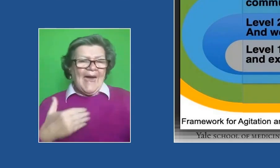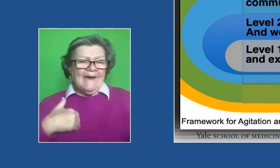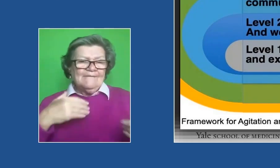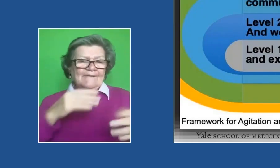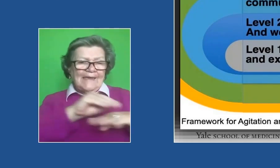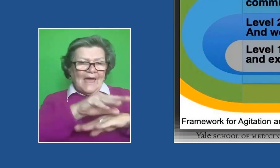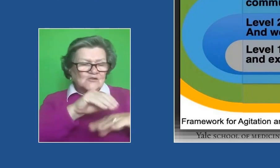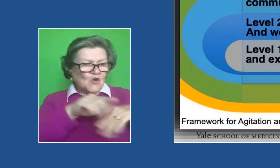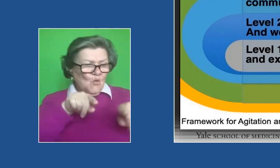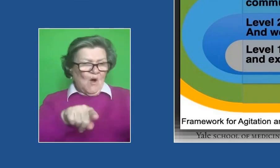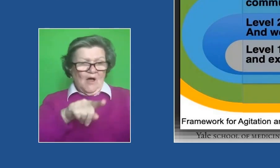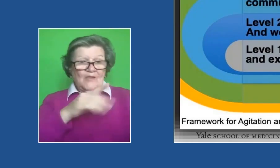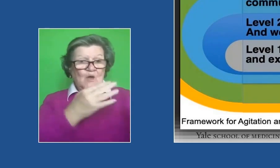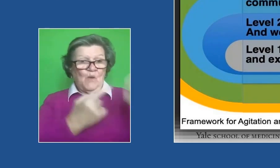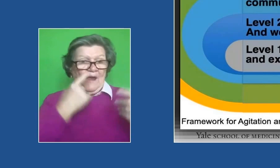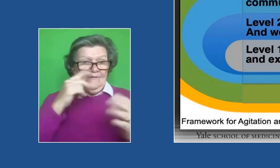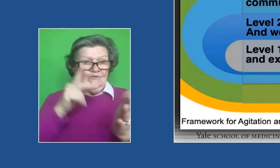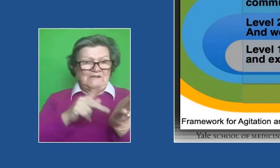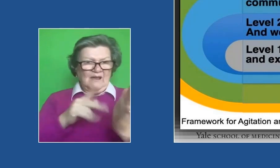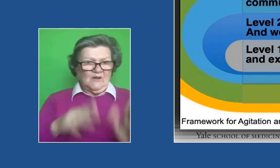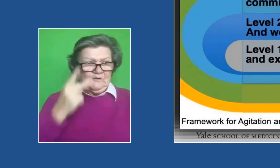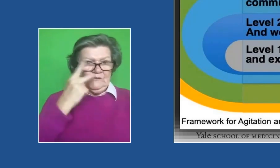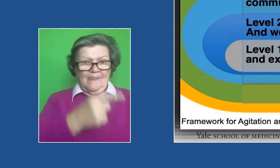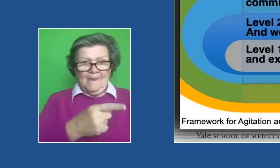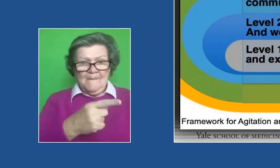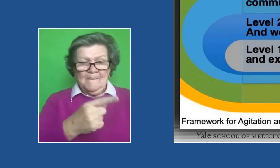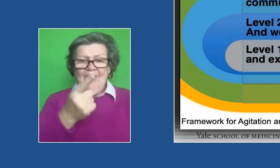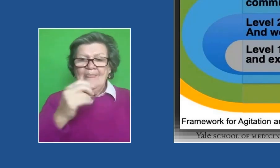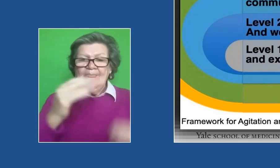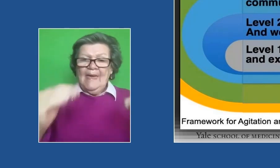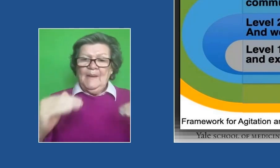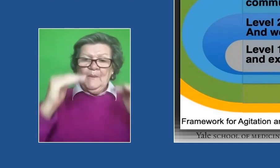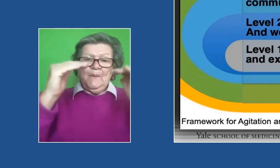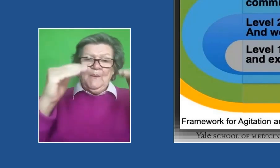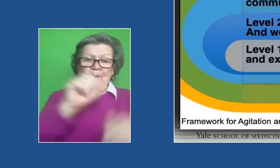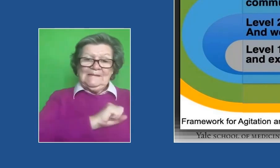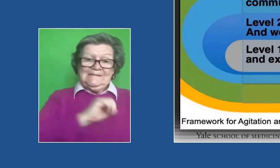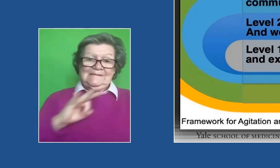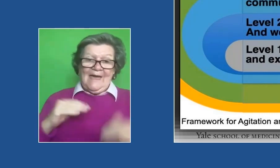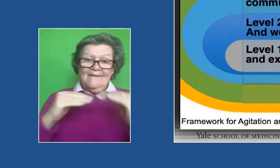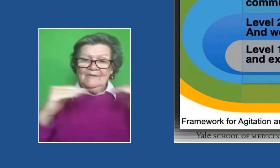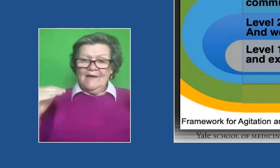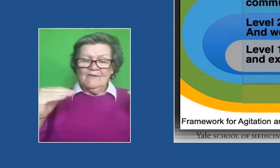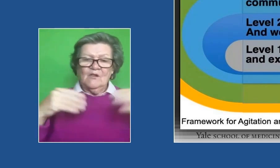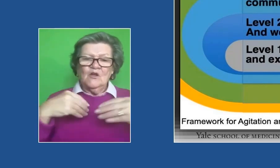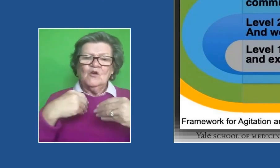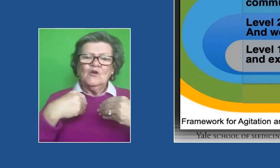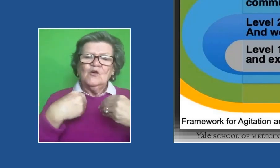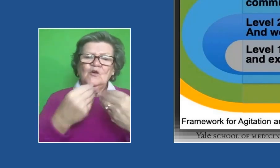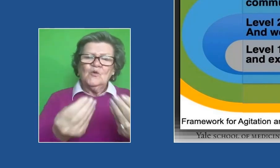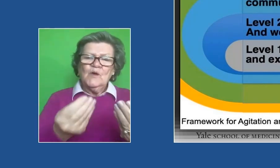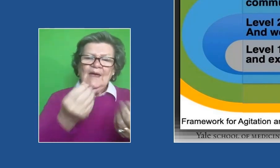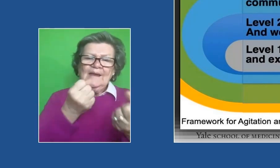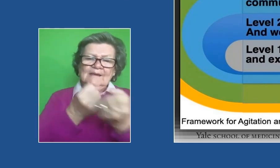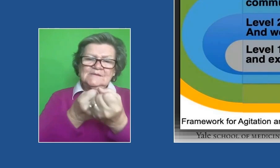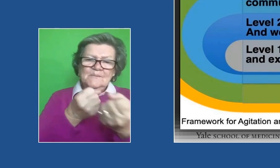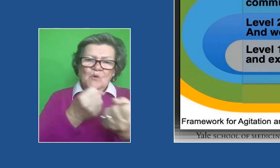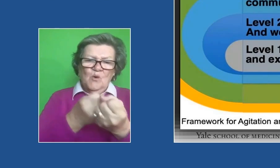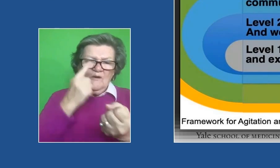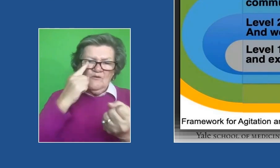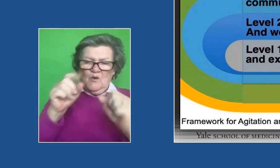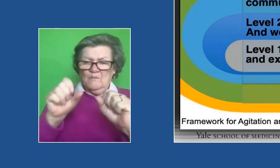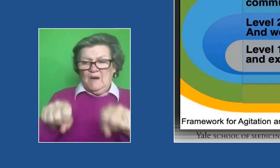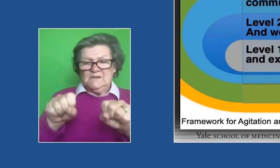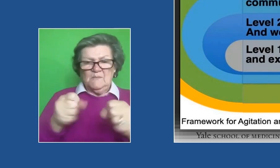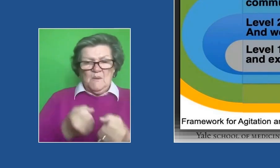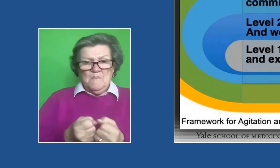for psychiatrists to see them. And then at the staff level, both creating support services for potential symptoms of burnout or the